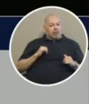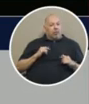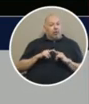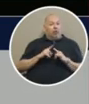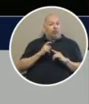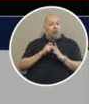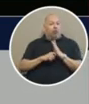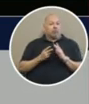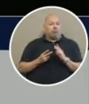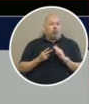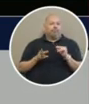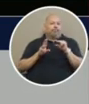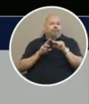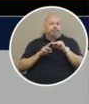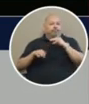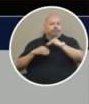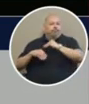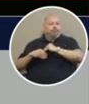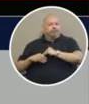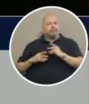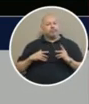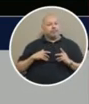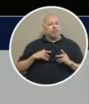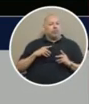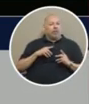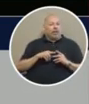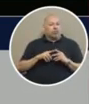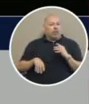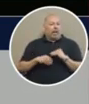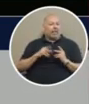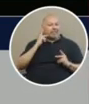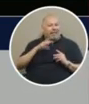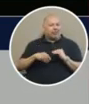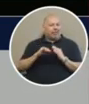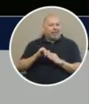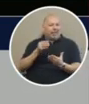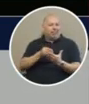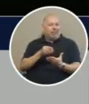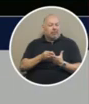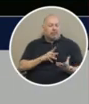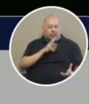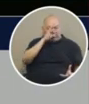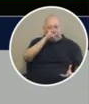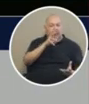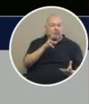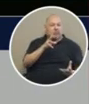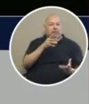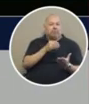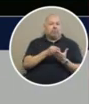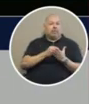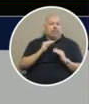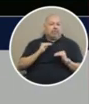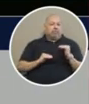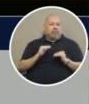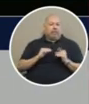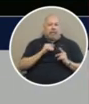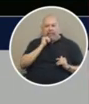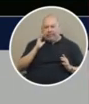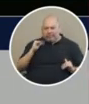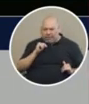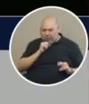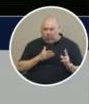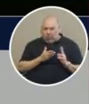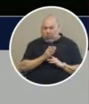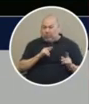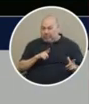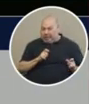cost that we will need to fund as well in this current year. And then finally, the creation of the budget stabilization. So I didn't expect it to come through